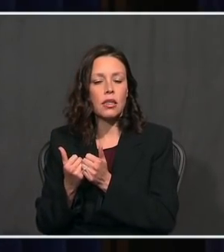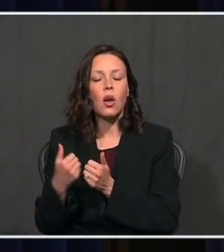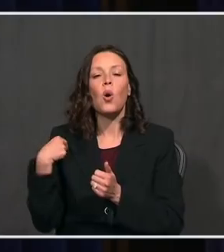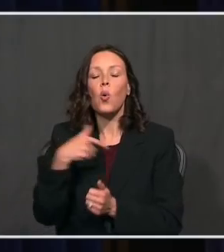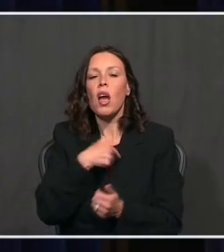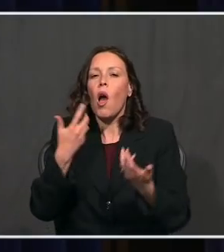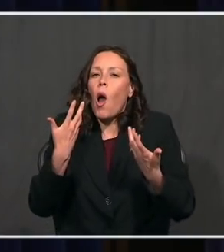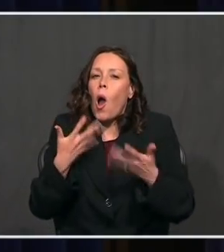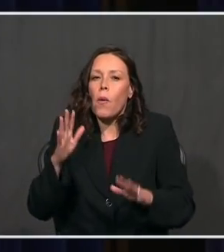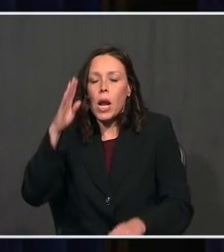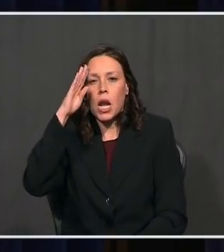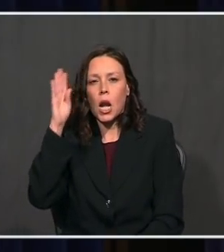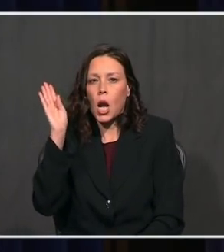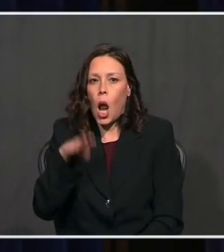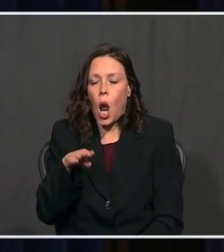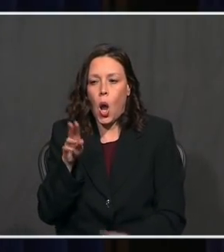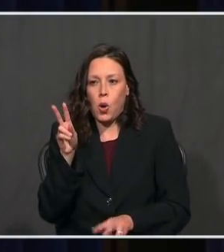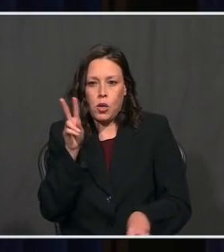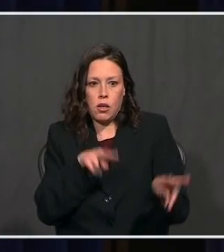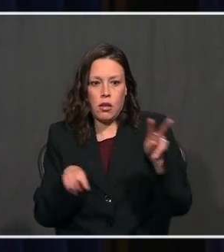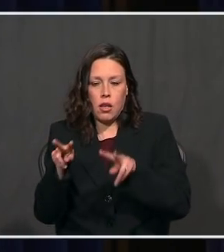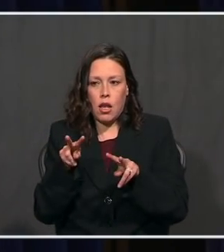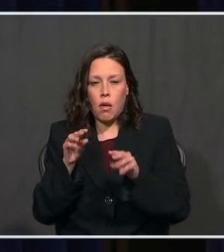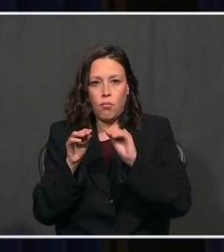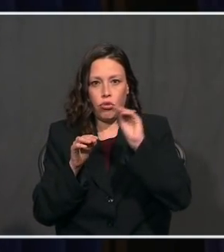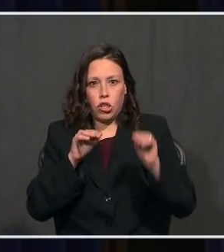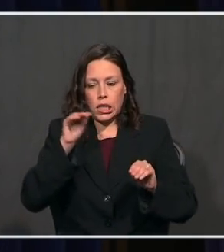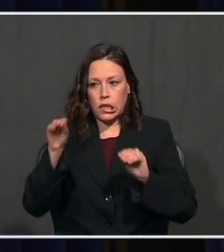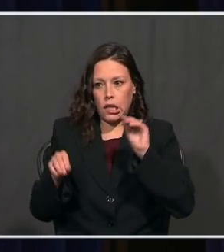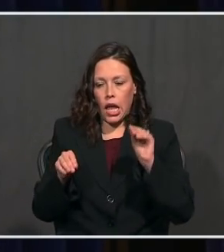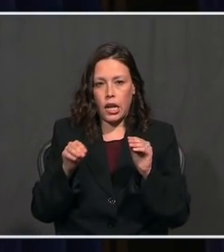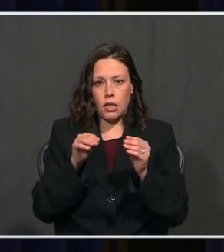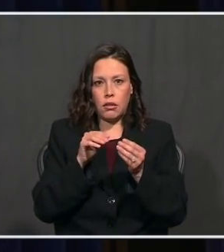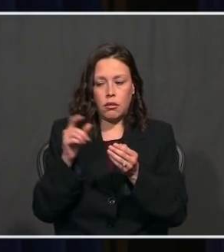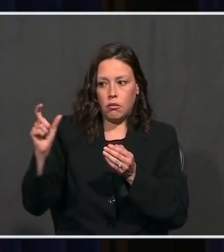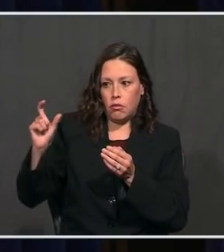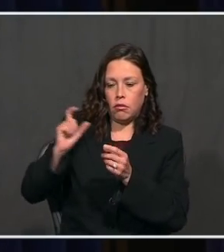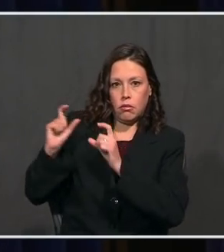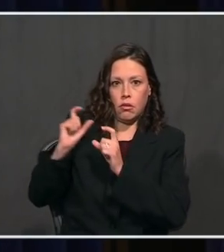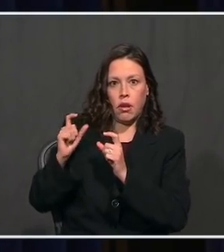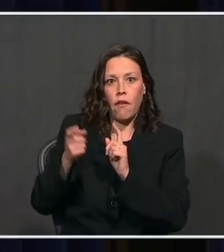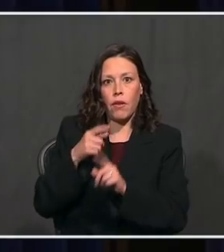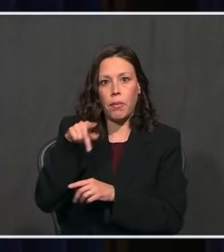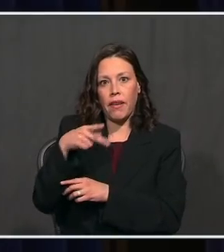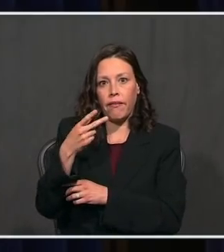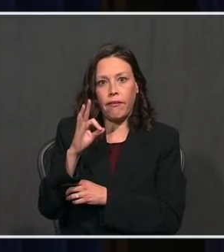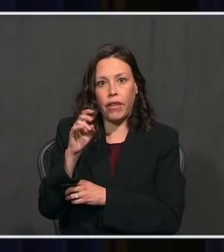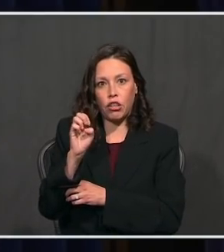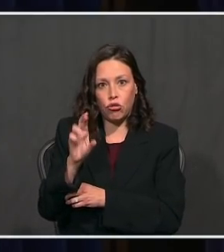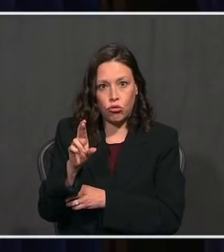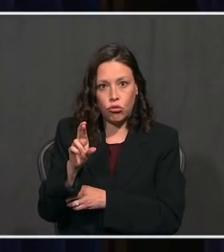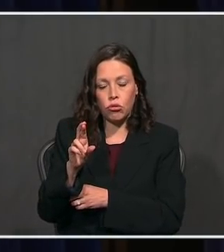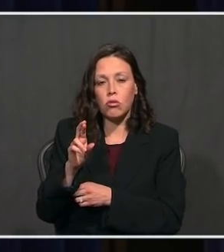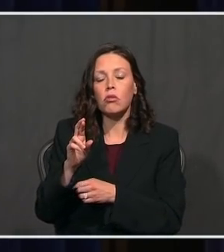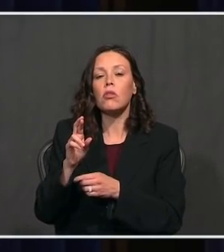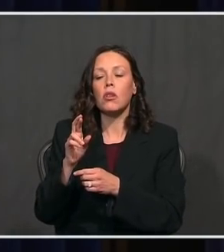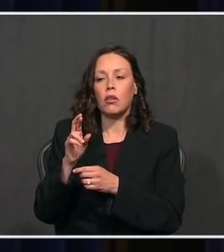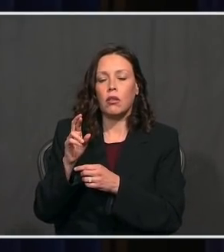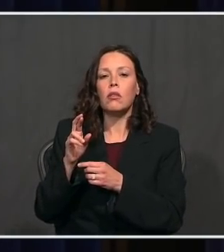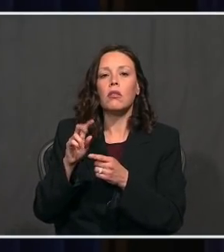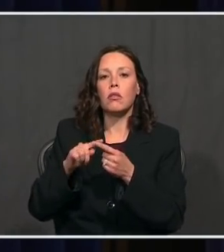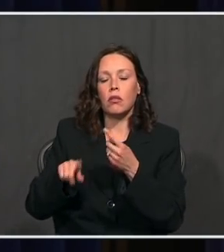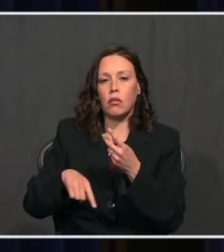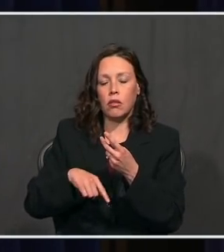know, right, based on the allocations that were available to us for Pfizer vaccine, and our